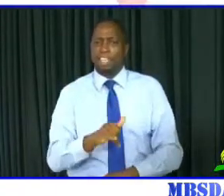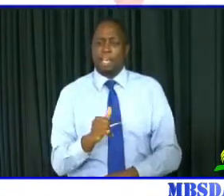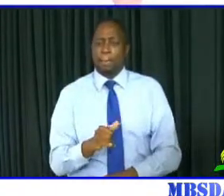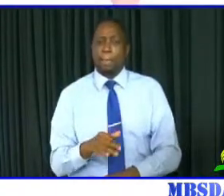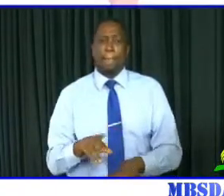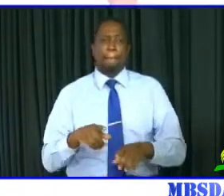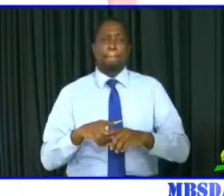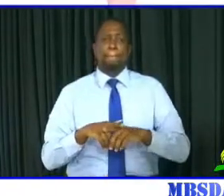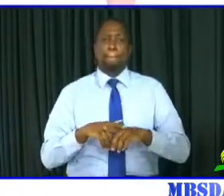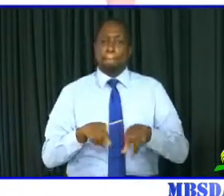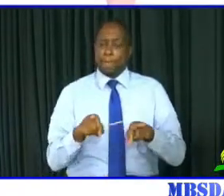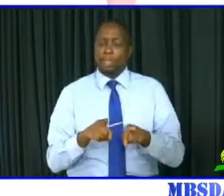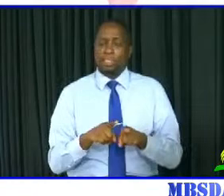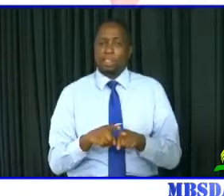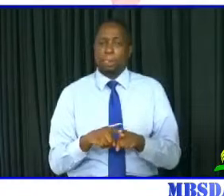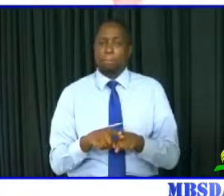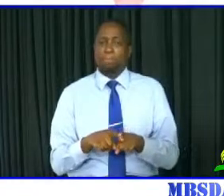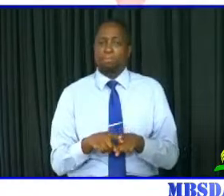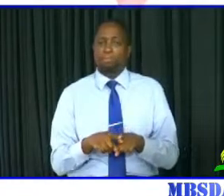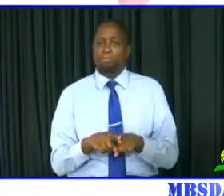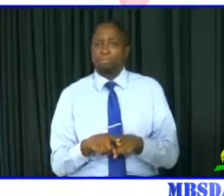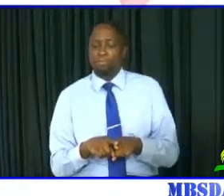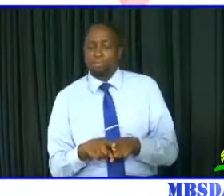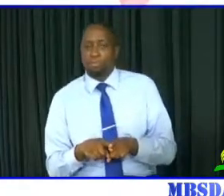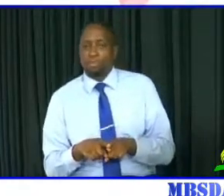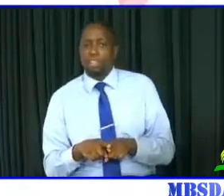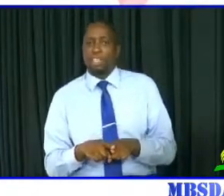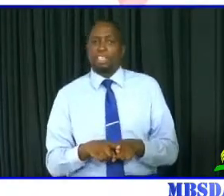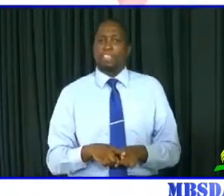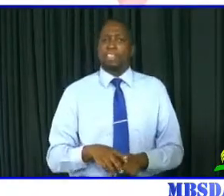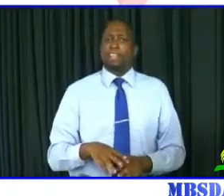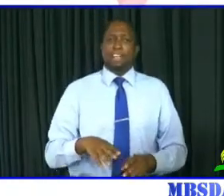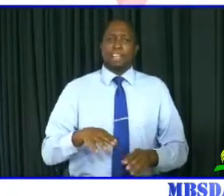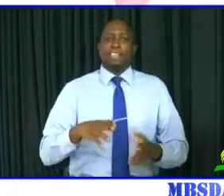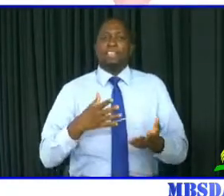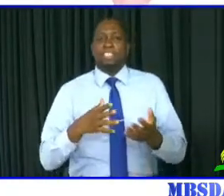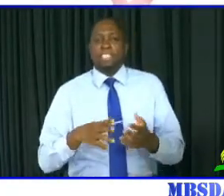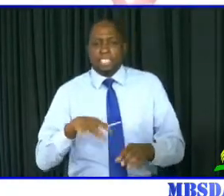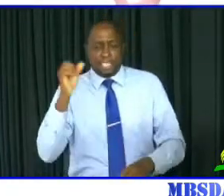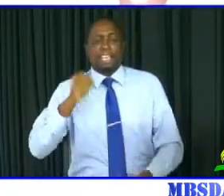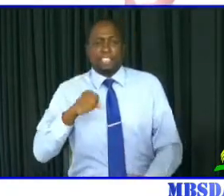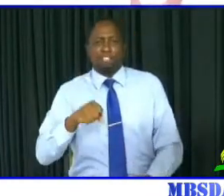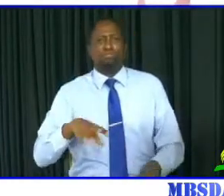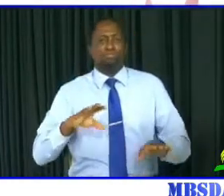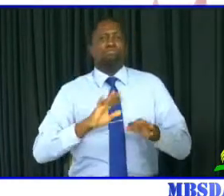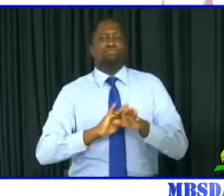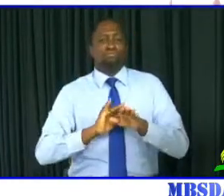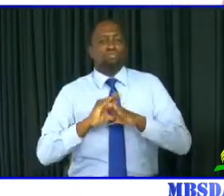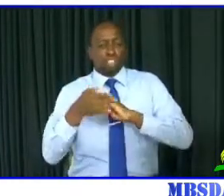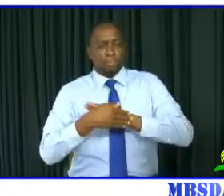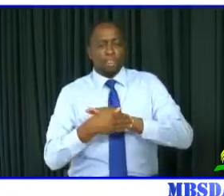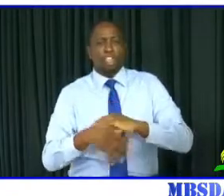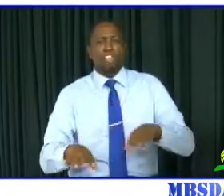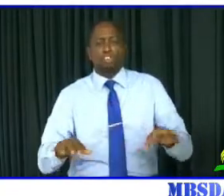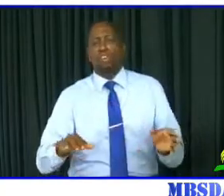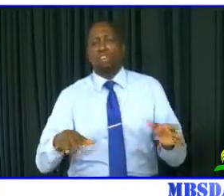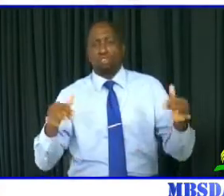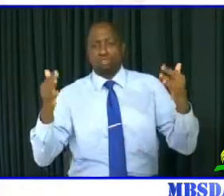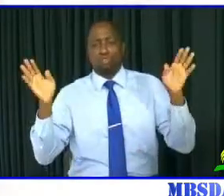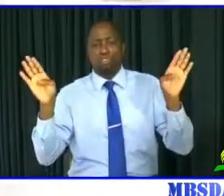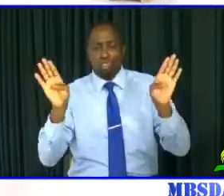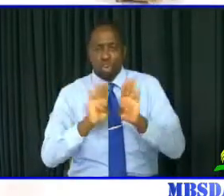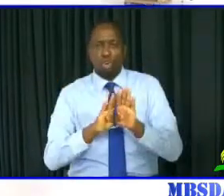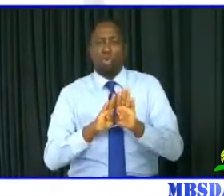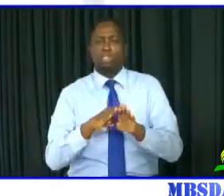unlike Jamaica and unlike other nations which are dependent on other people in order to survive, in